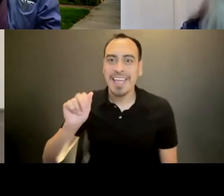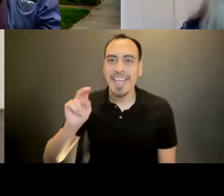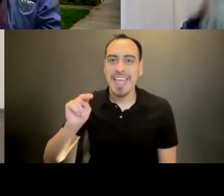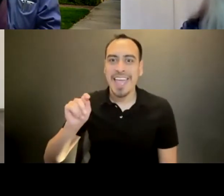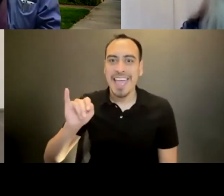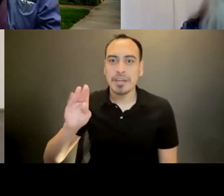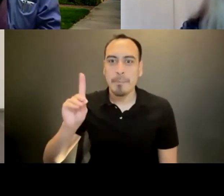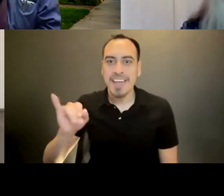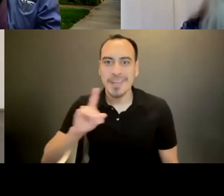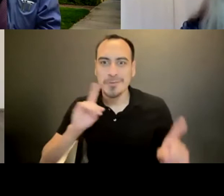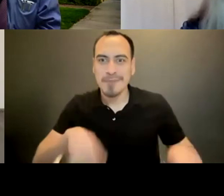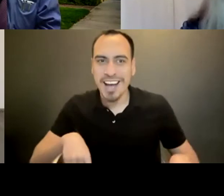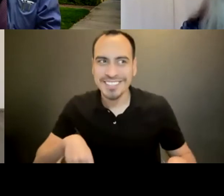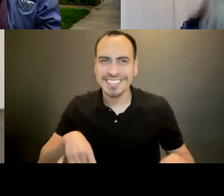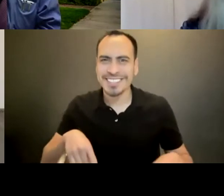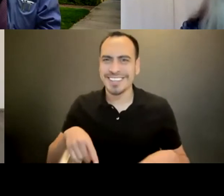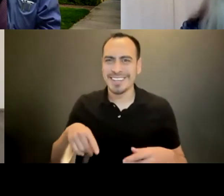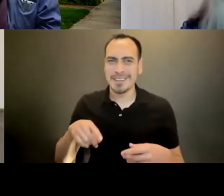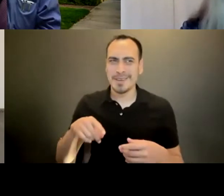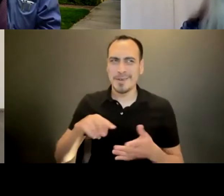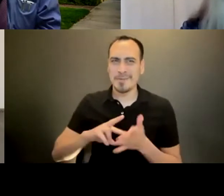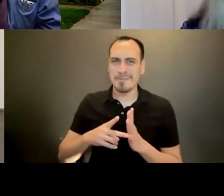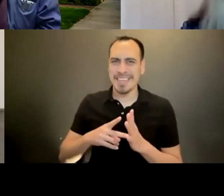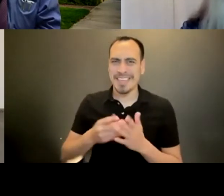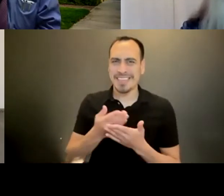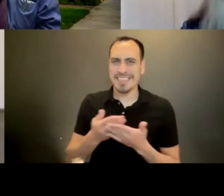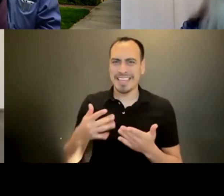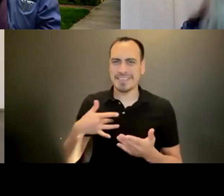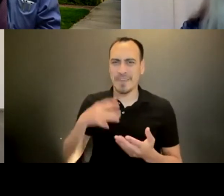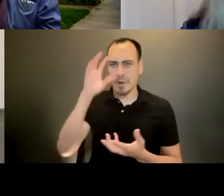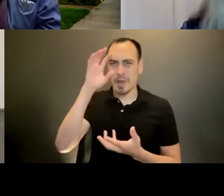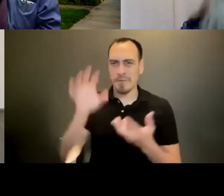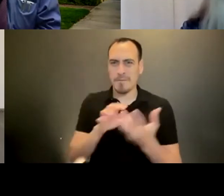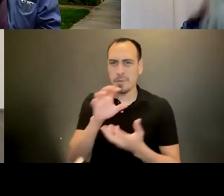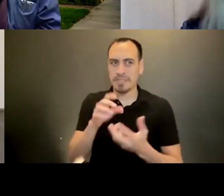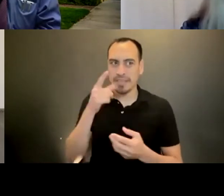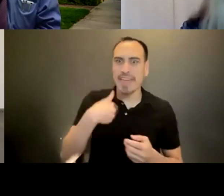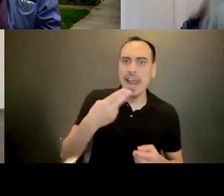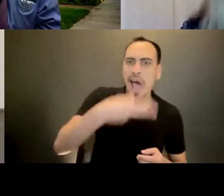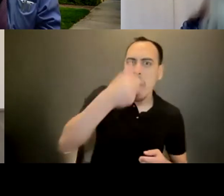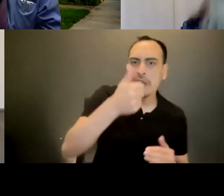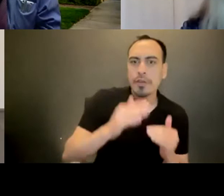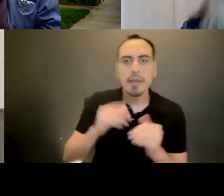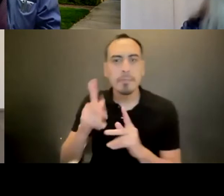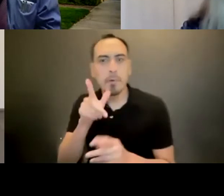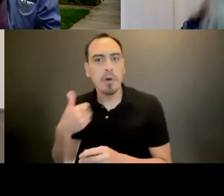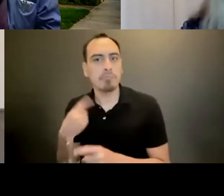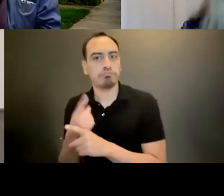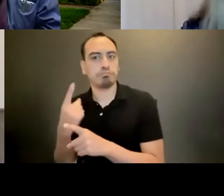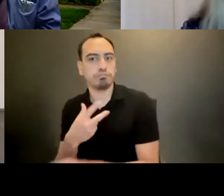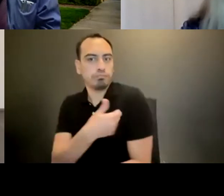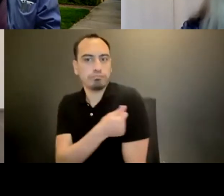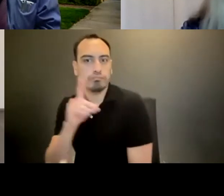it also made things a little bit confusing. And then I think most recently, everyone has heard about